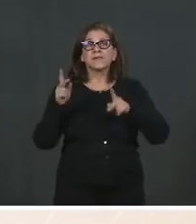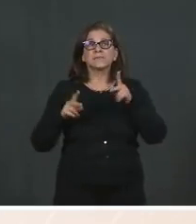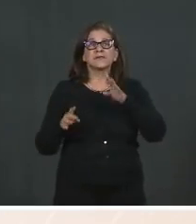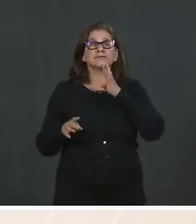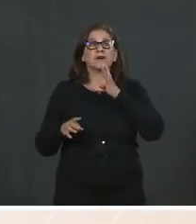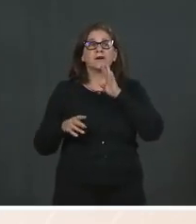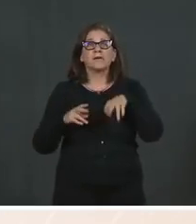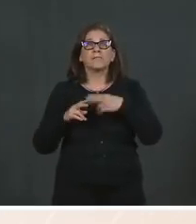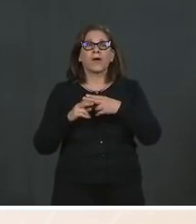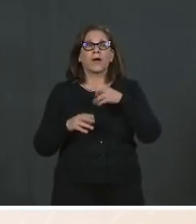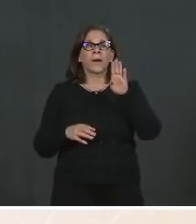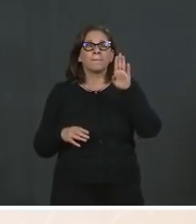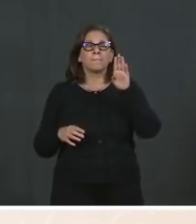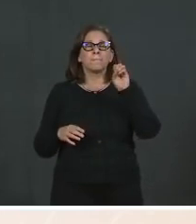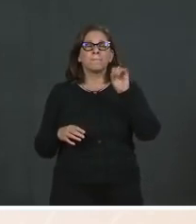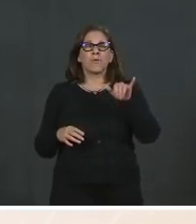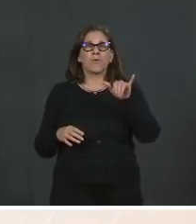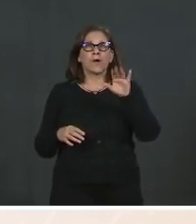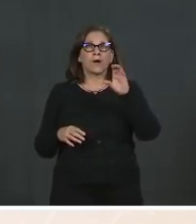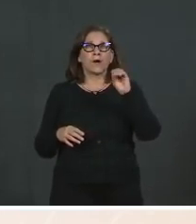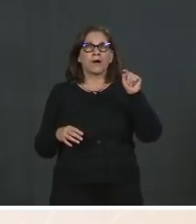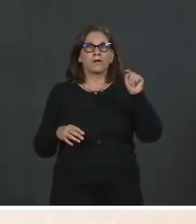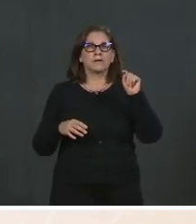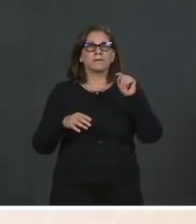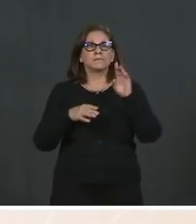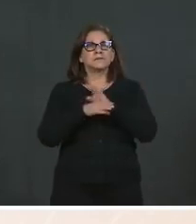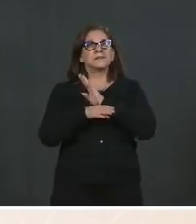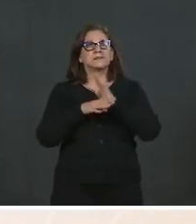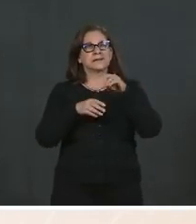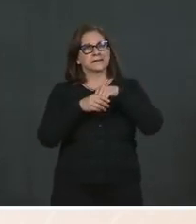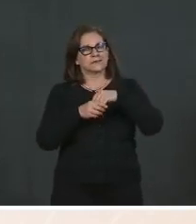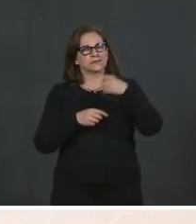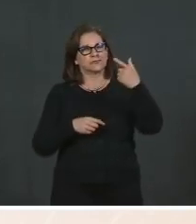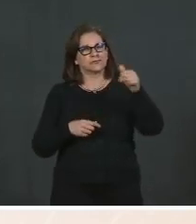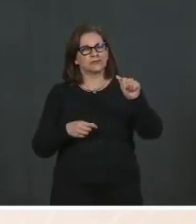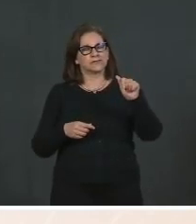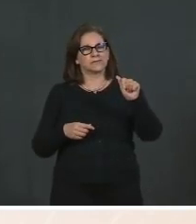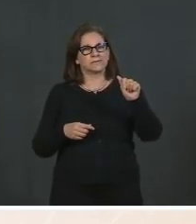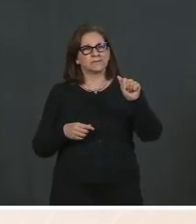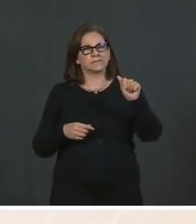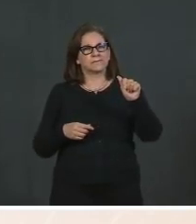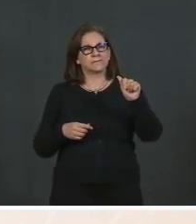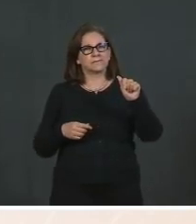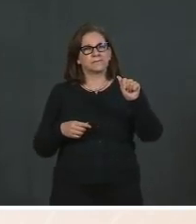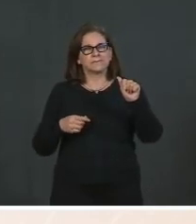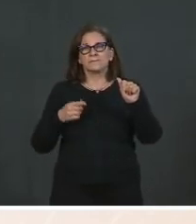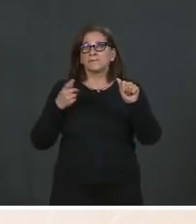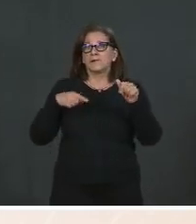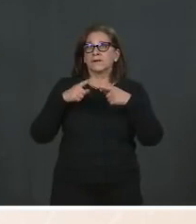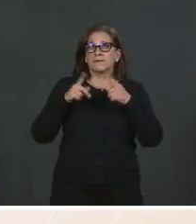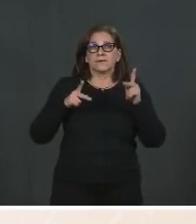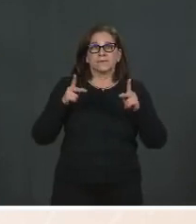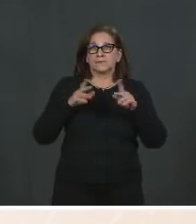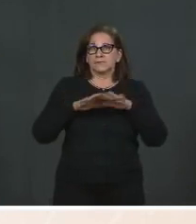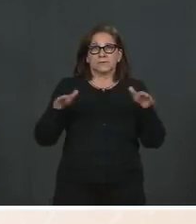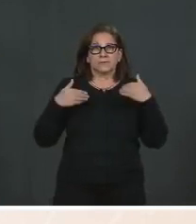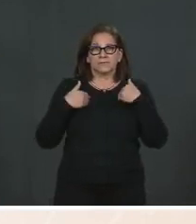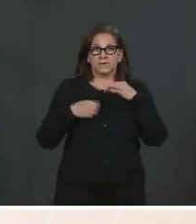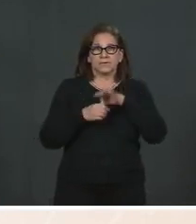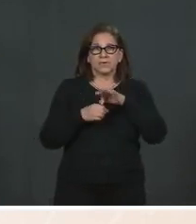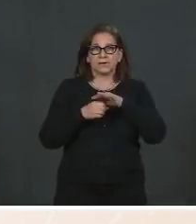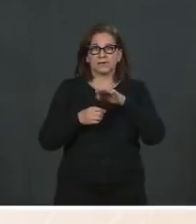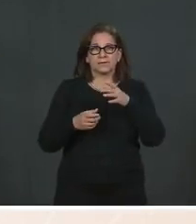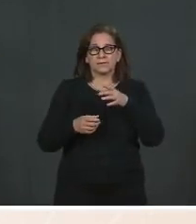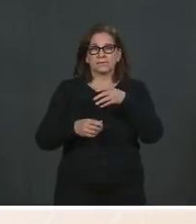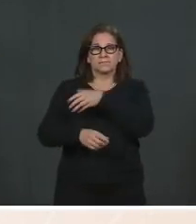do who don't have a voting Congress to vote on the voting laws? The people of Georgia, The people of Georgia, people across the country? they should elect new leaders.